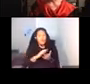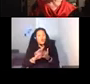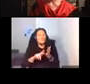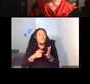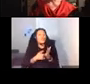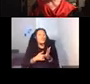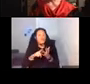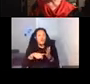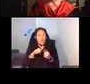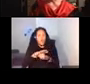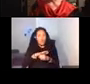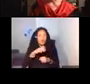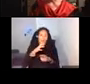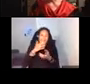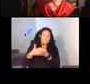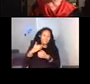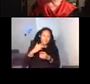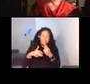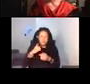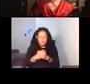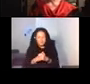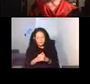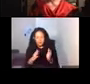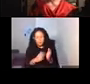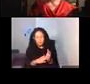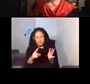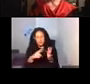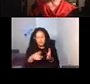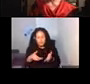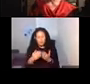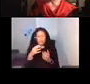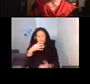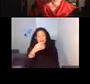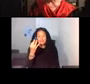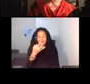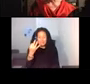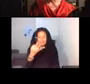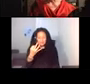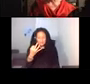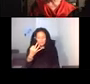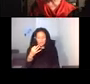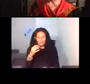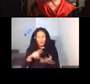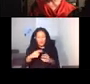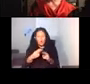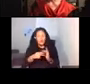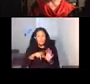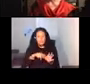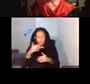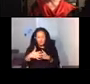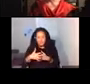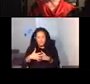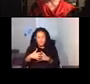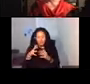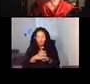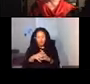Society. Muriel Outon, born 1918 at Oxney Green, Rittle, was killed by a V2